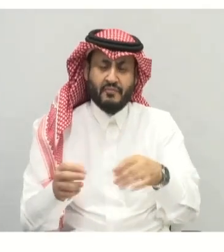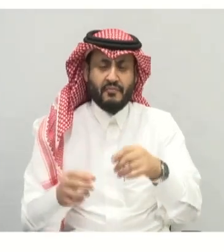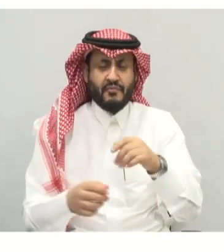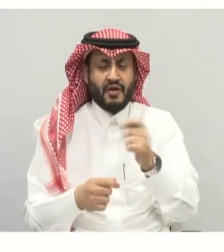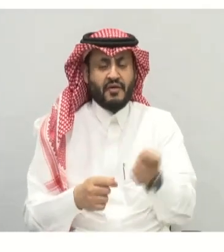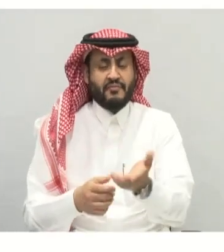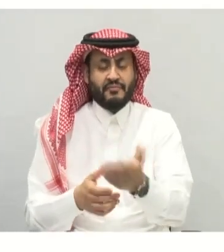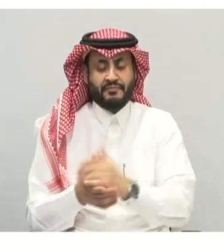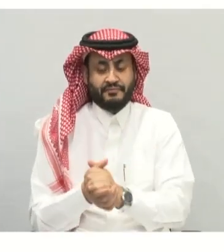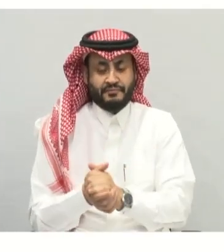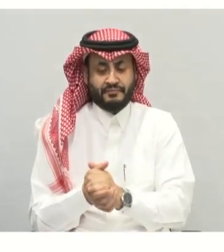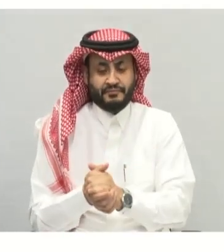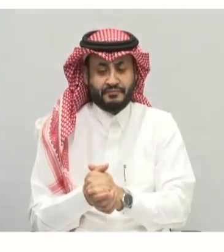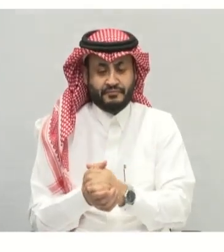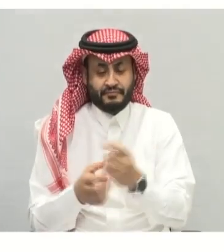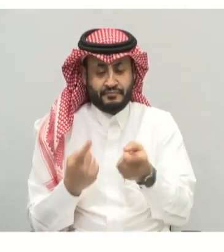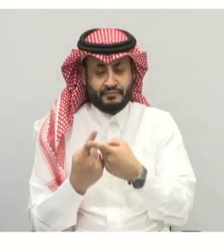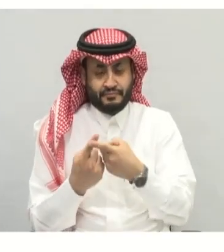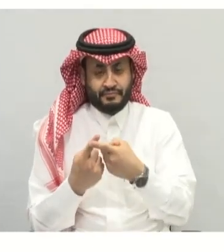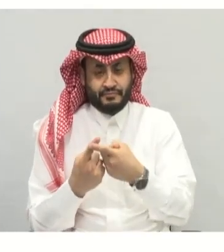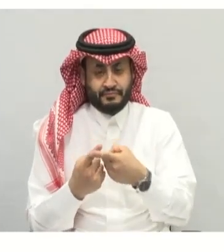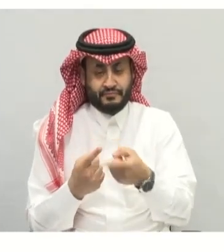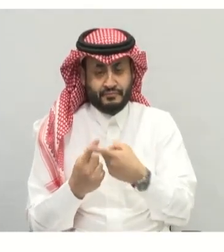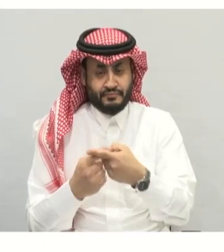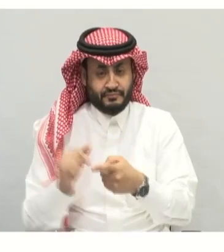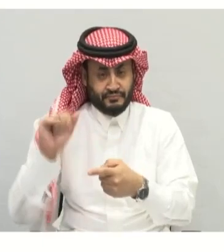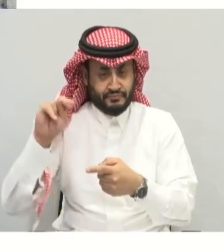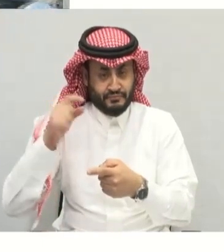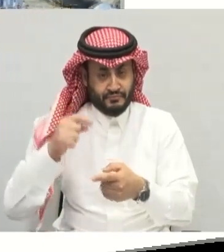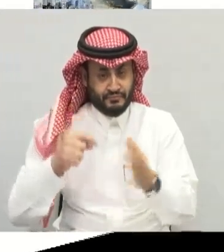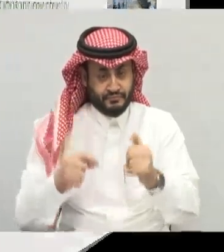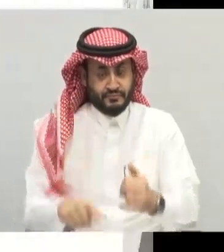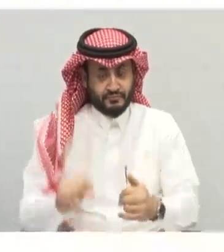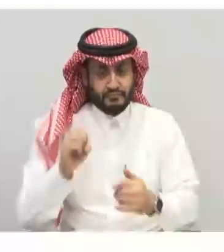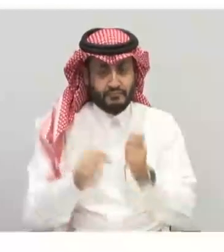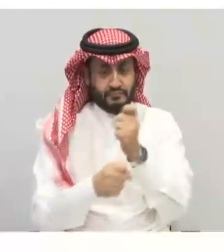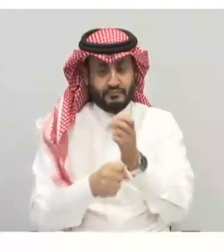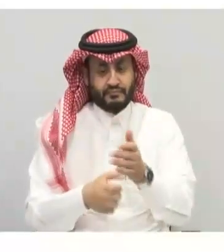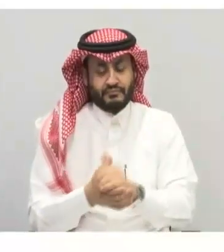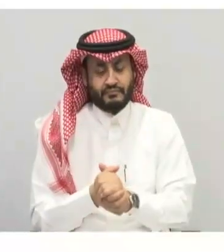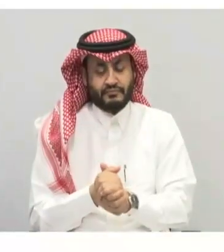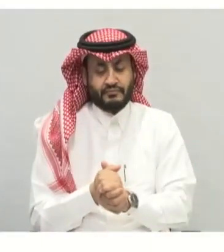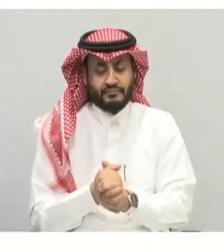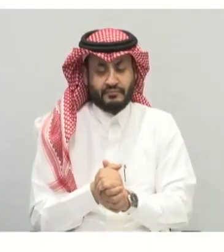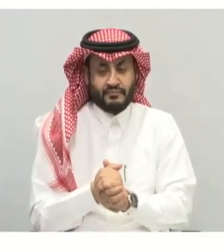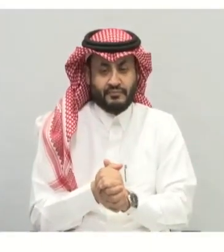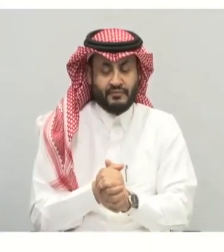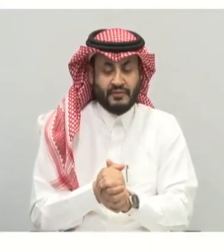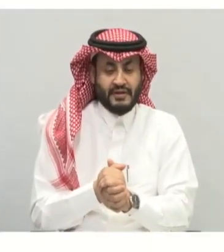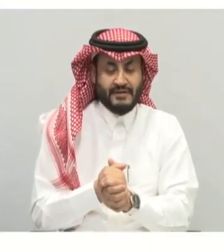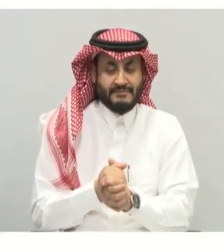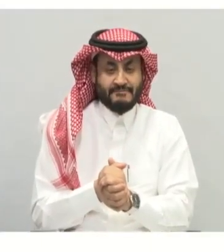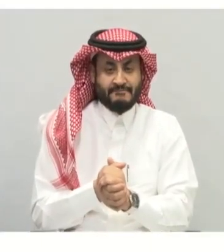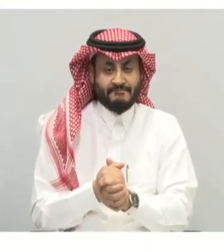bus so as you can see here for the first one we use Jr and then for the second one we use the inventive so you have you can